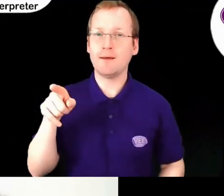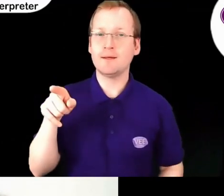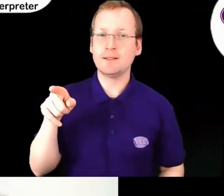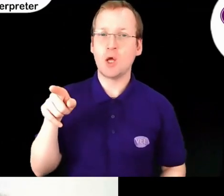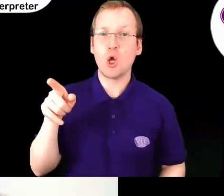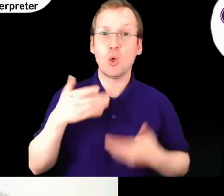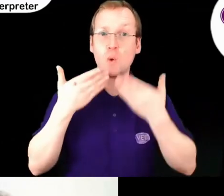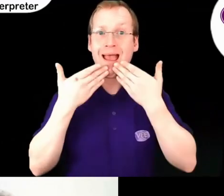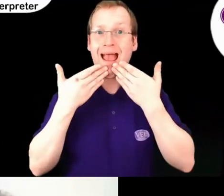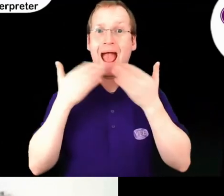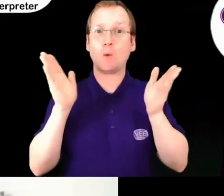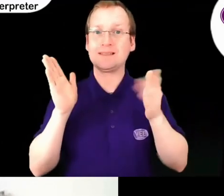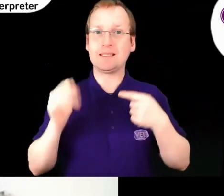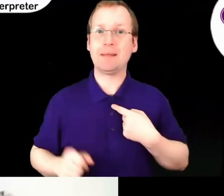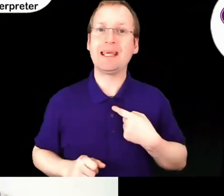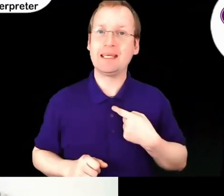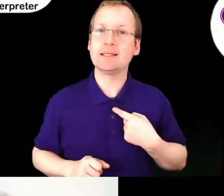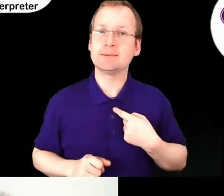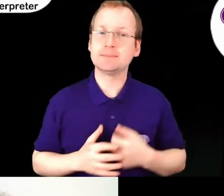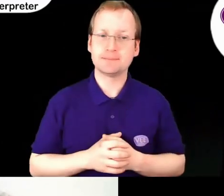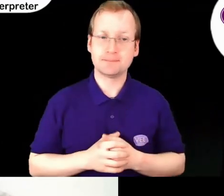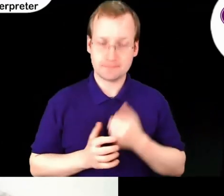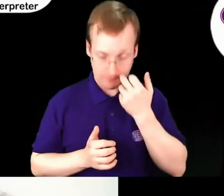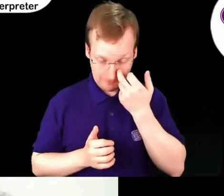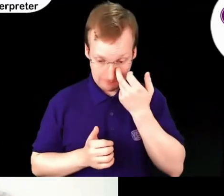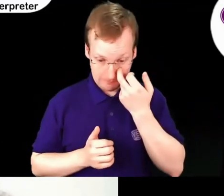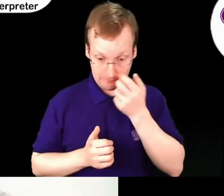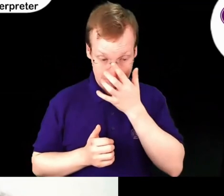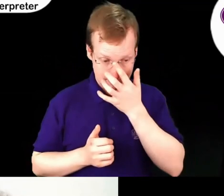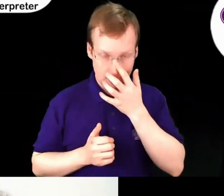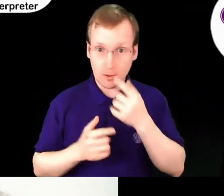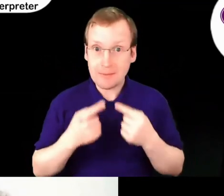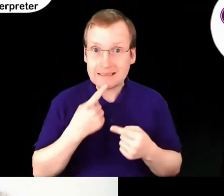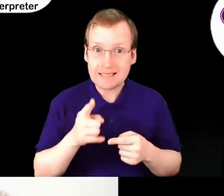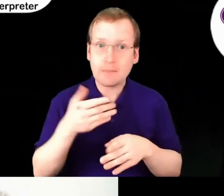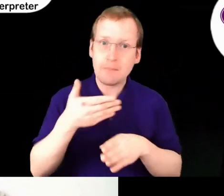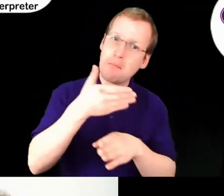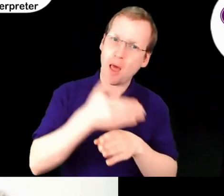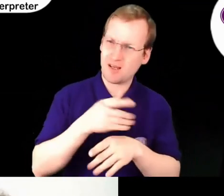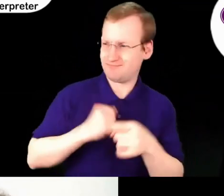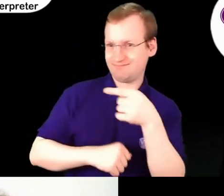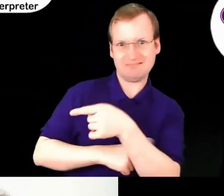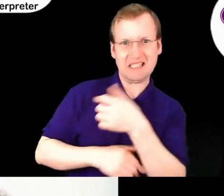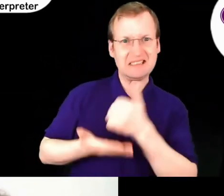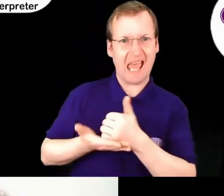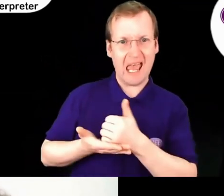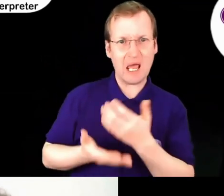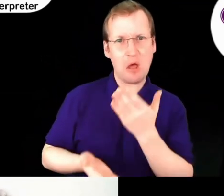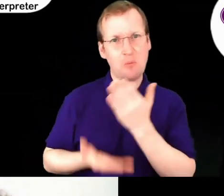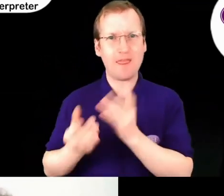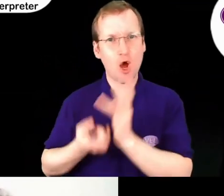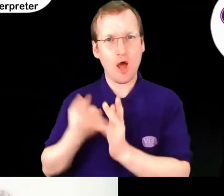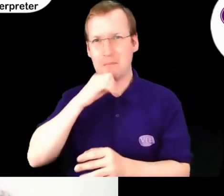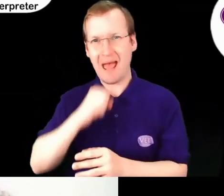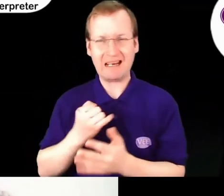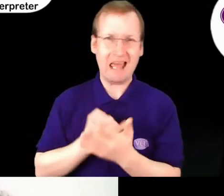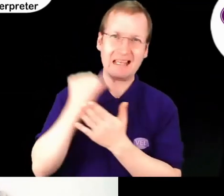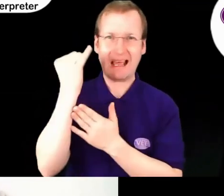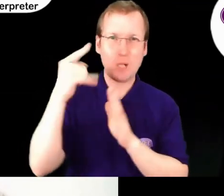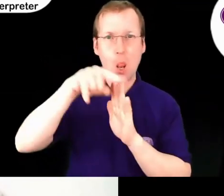me. Well, at that time, you know, who let my employers know that I was gay and I was living with another man, and this was against the law of the